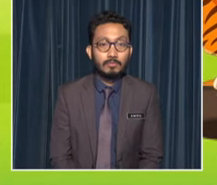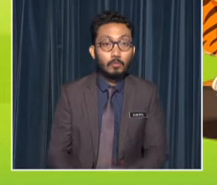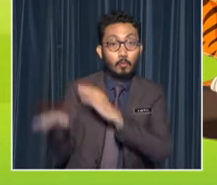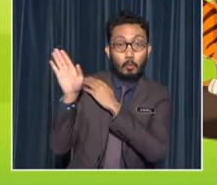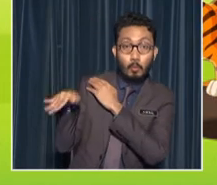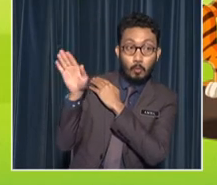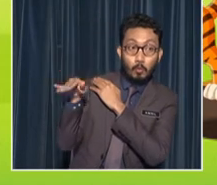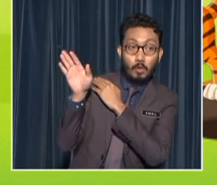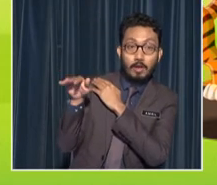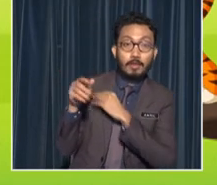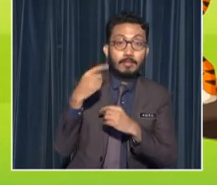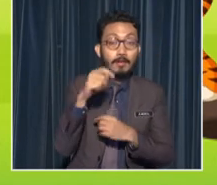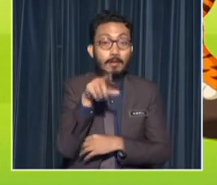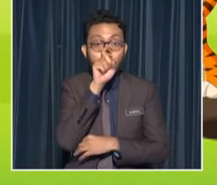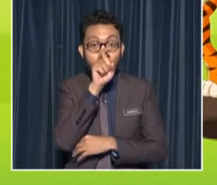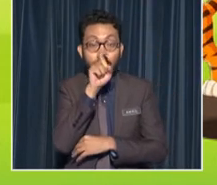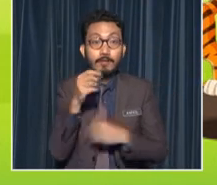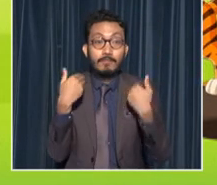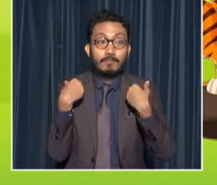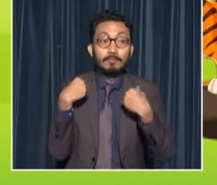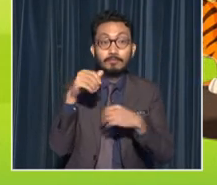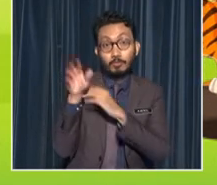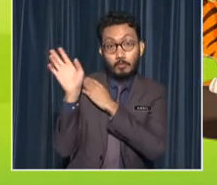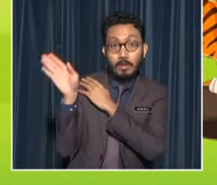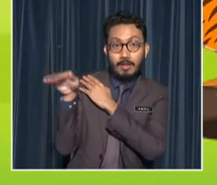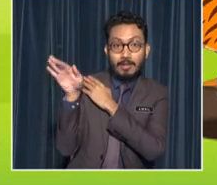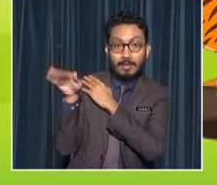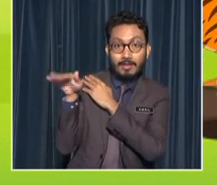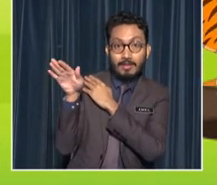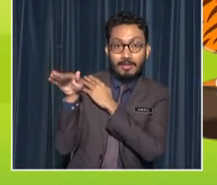Wing. The eagle has wings.